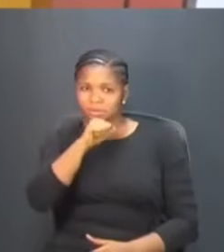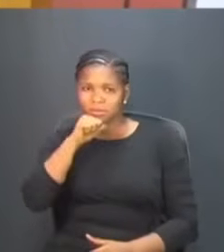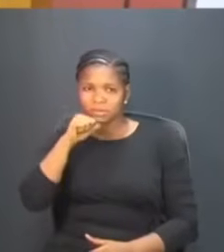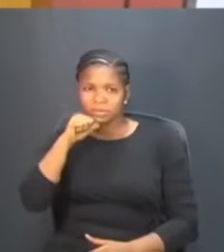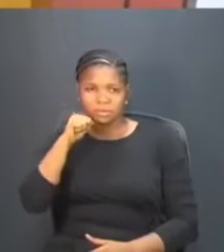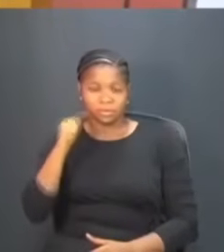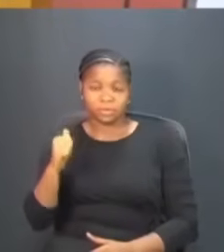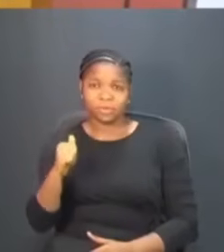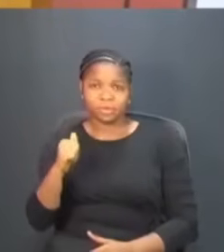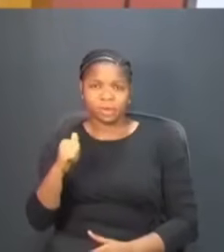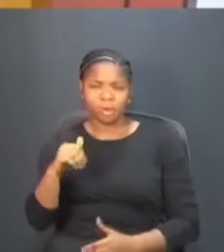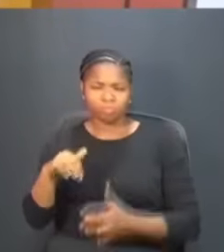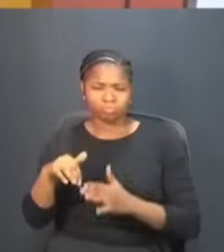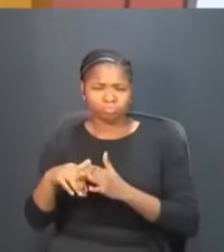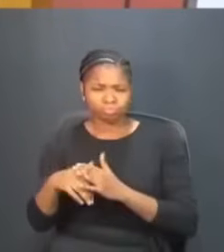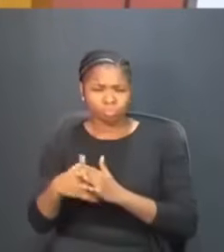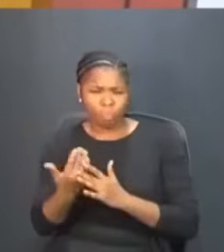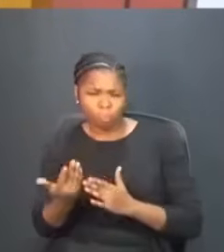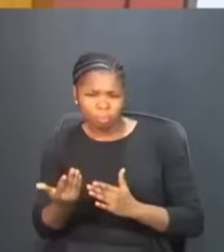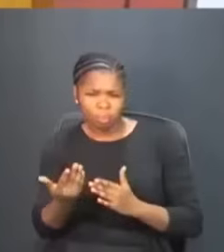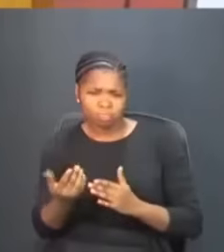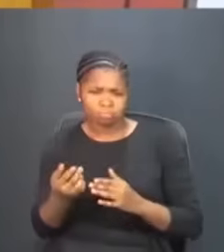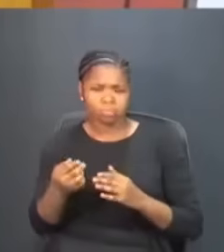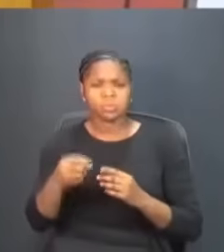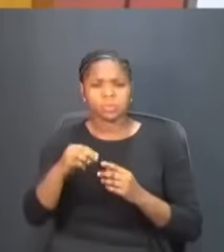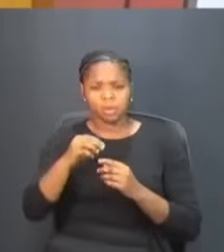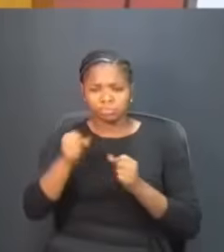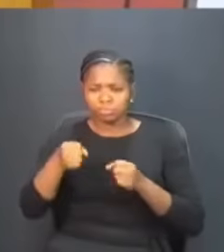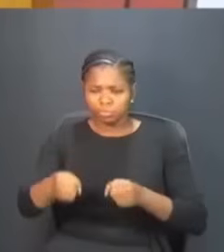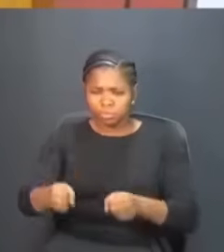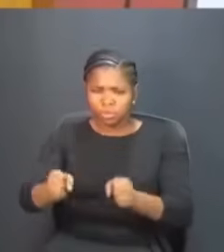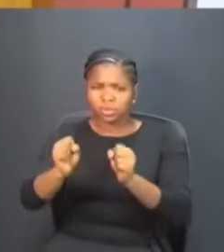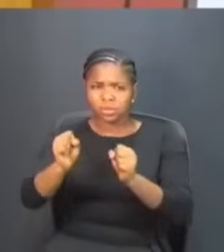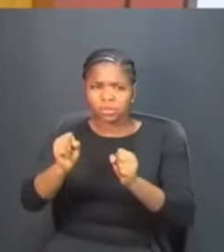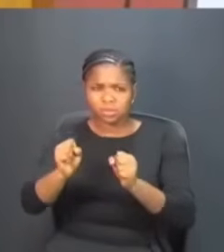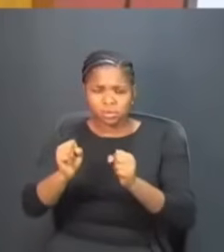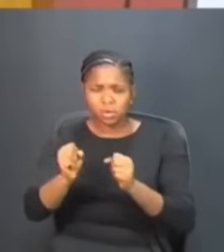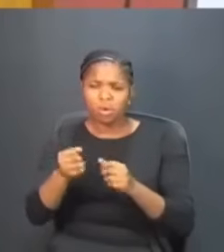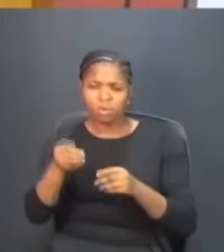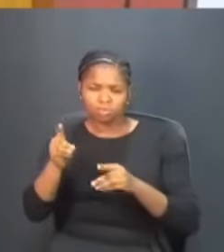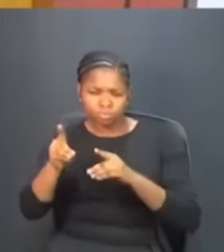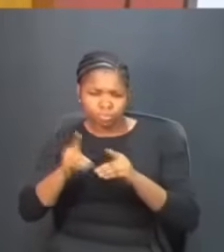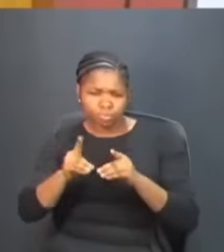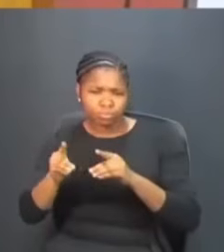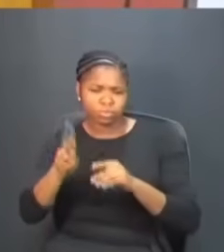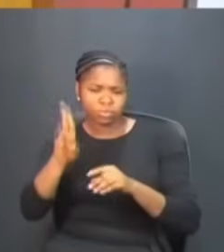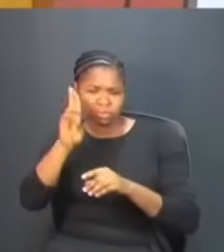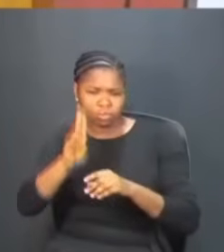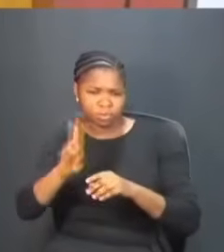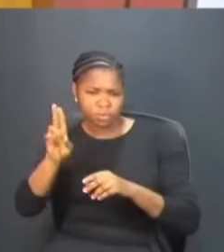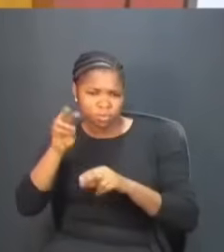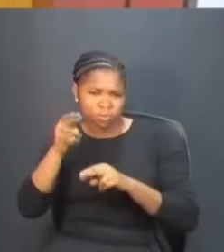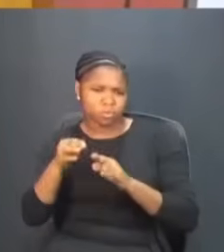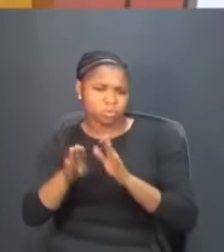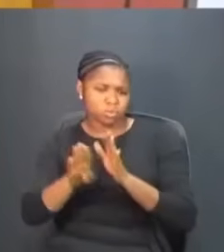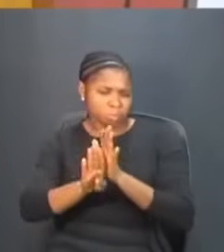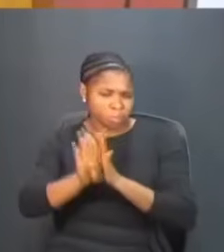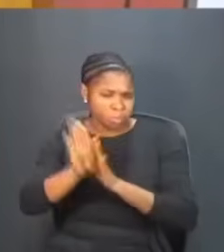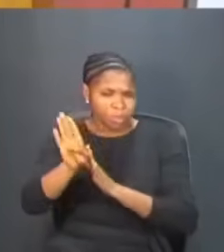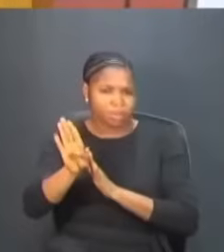implemented to enhance the oil palm industry in Ghana, particularly in the processing